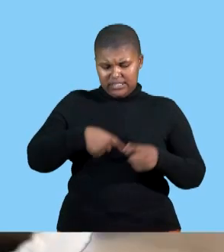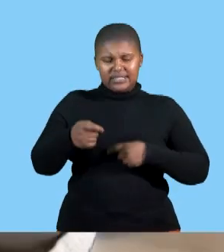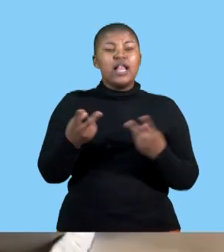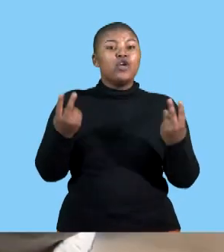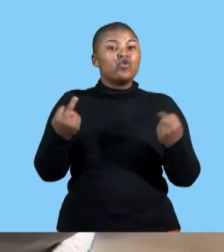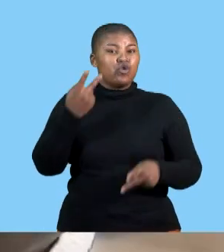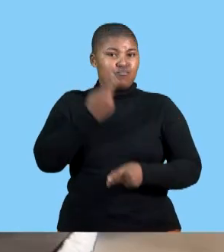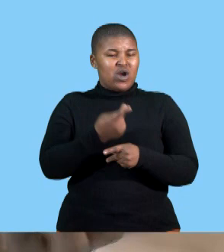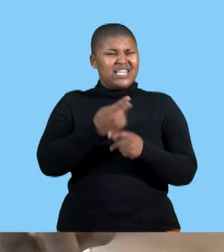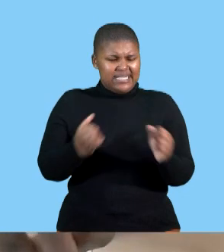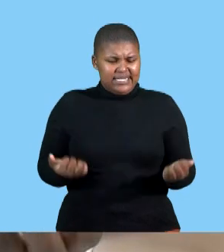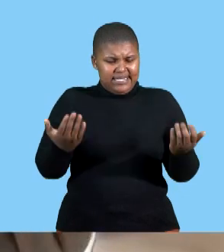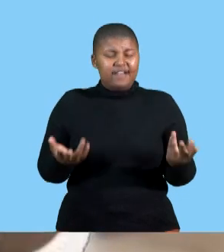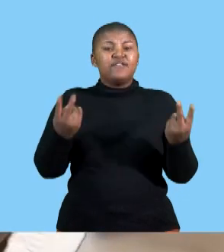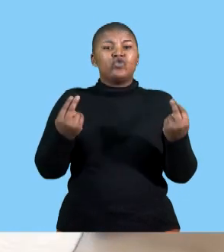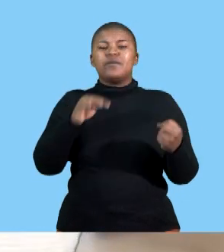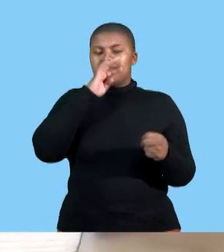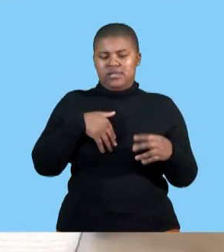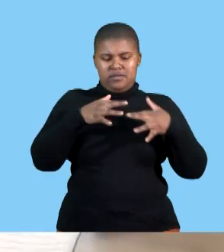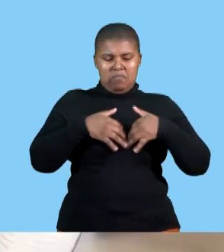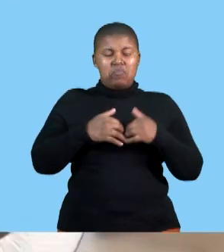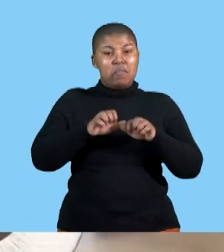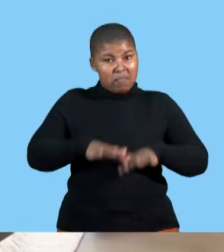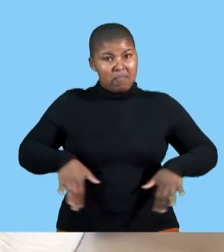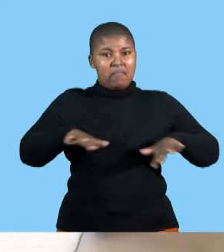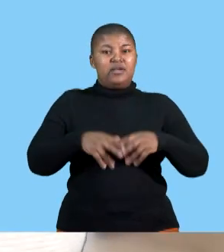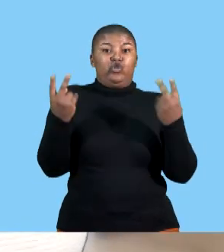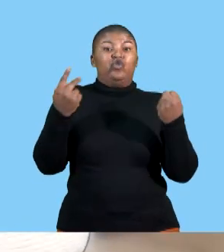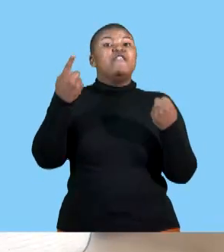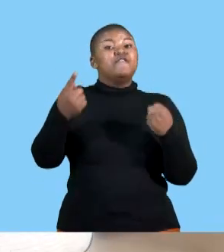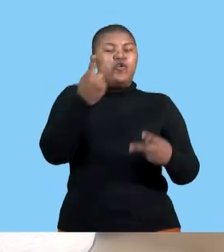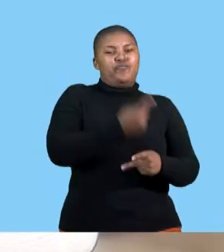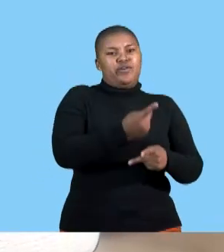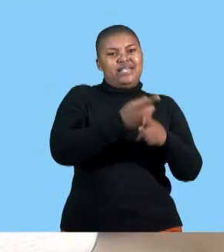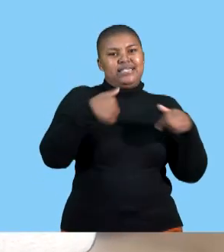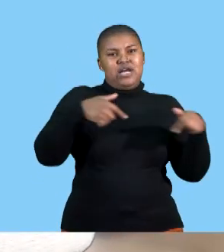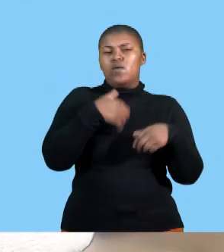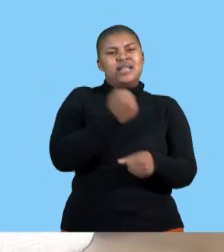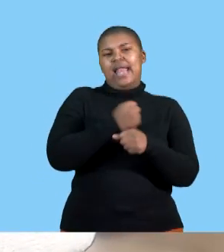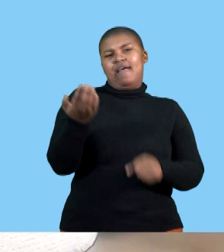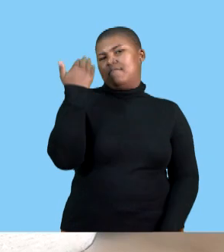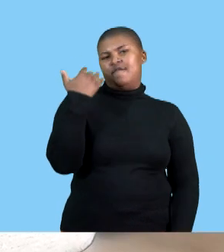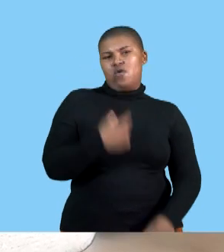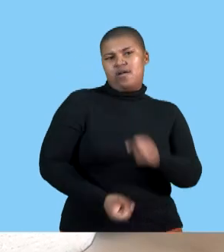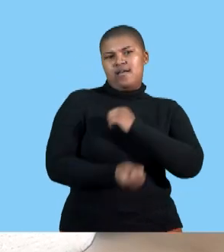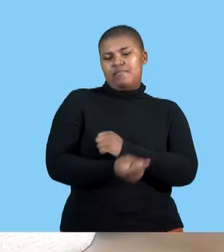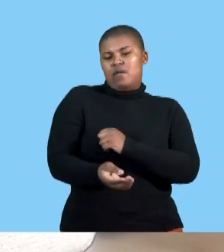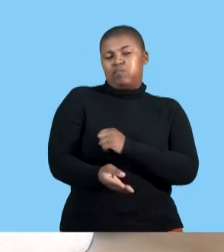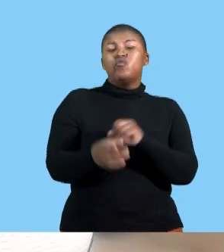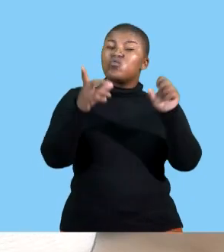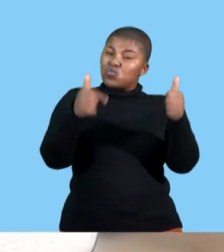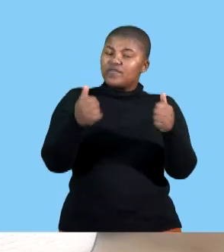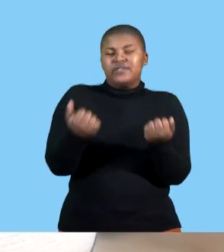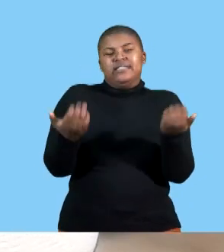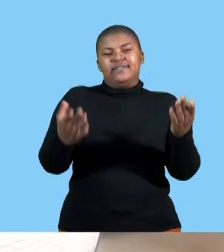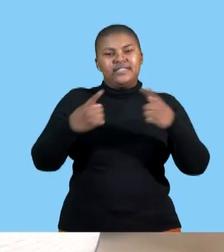maybe new products, or new is a new service. So we are creating a new market for our products, and it's a market that has never been existed before,